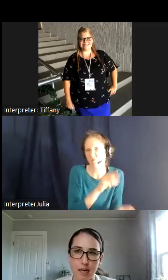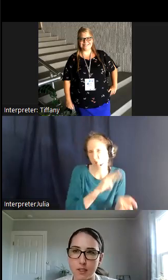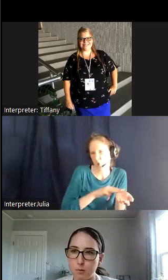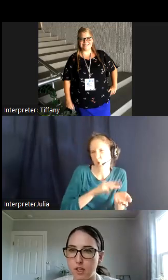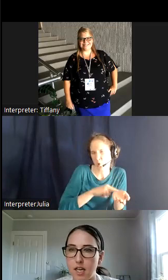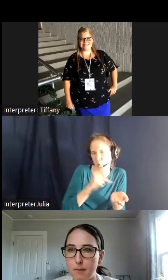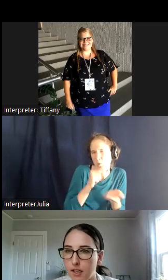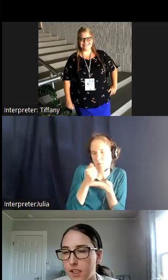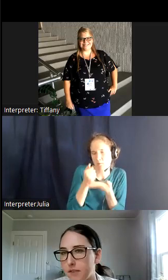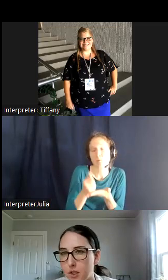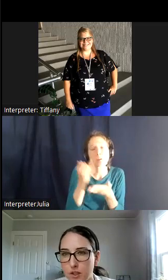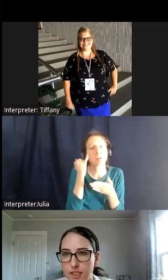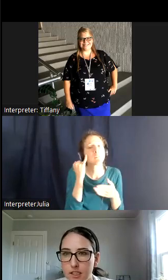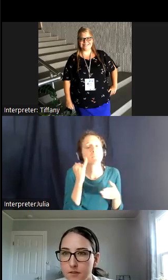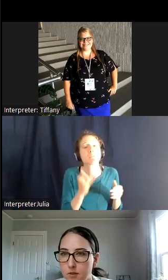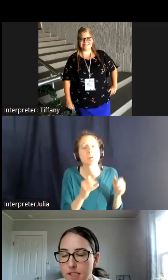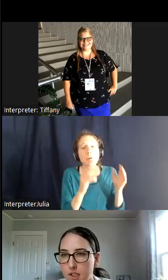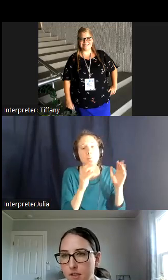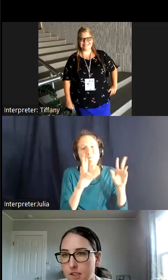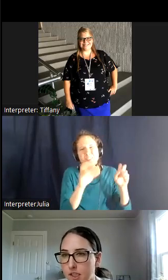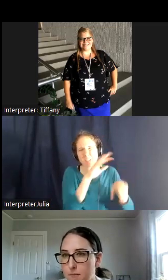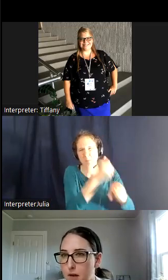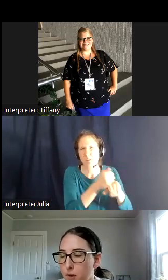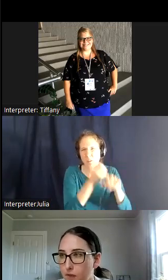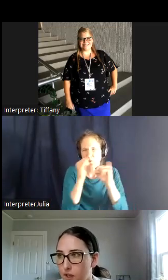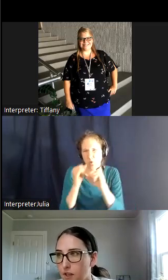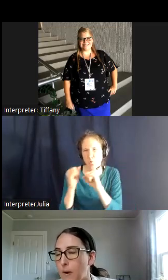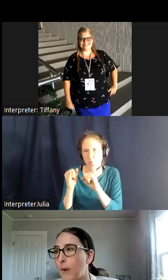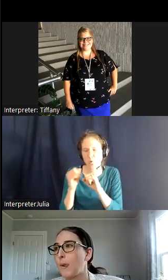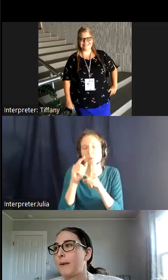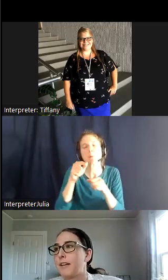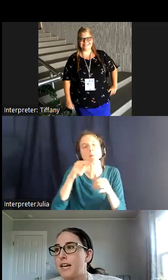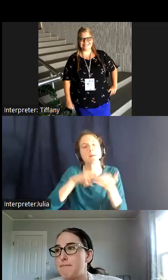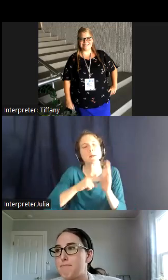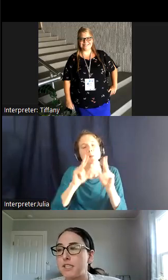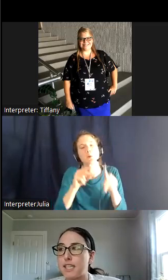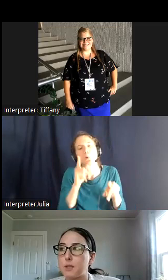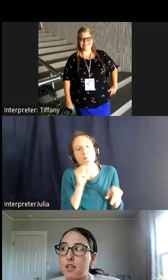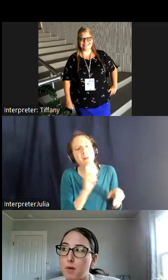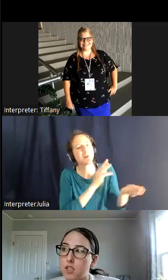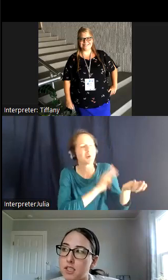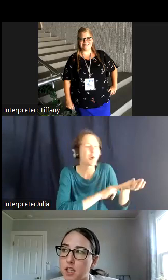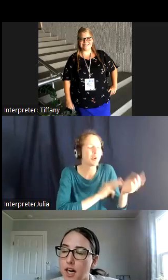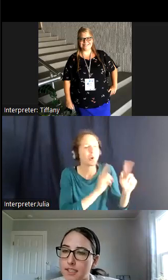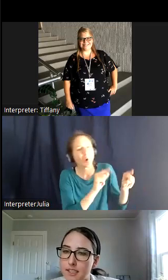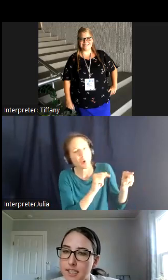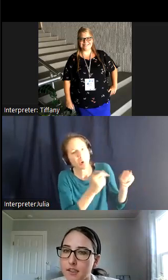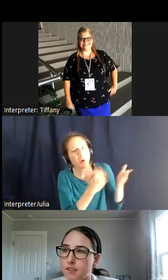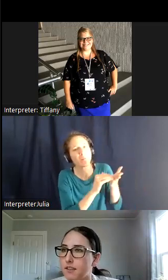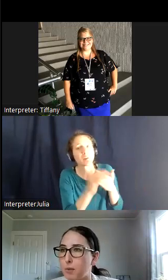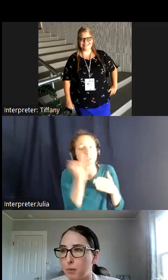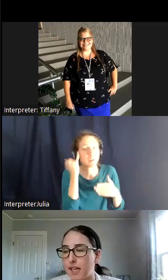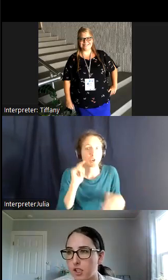we say established, we're talking about an individual that's actively receiving services from that provider, presents with an emergency or crisis